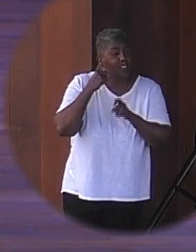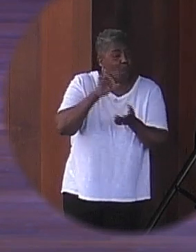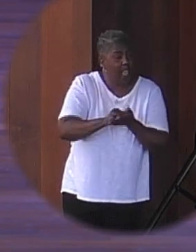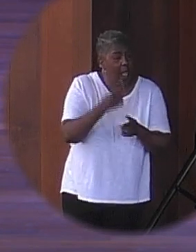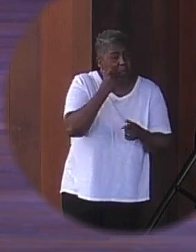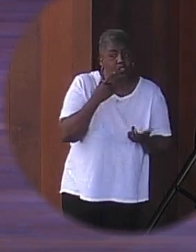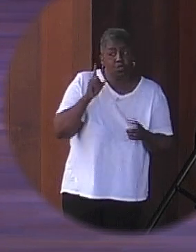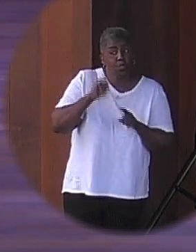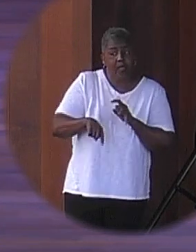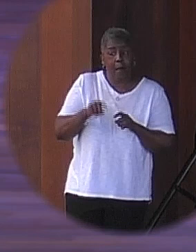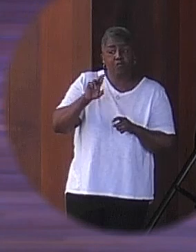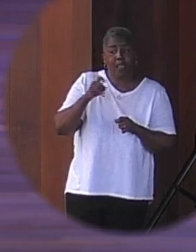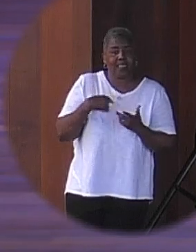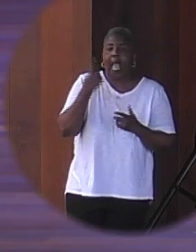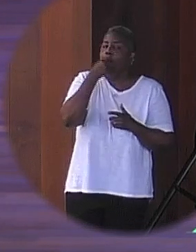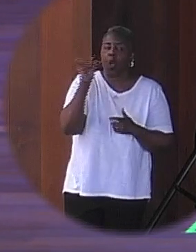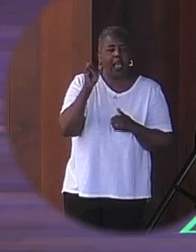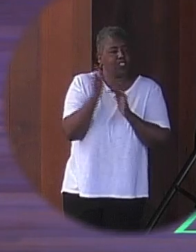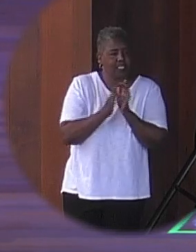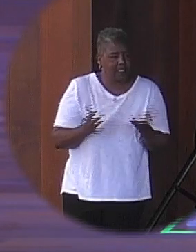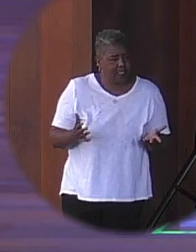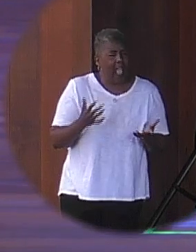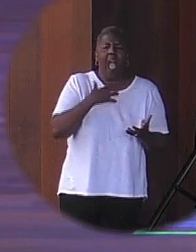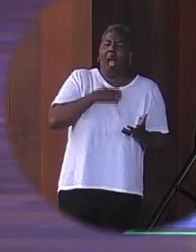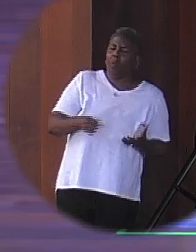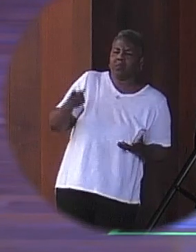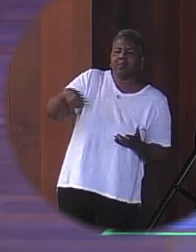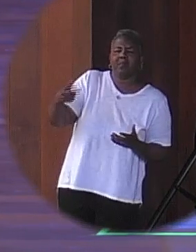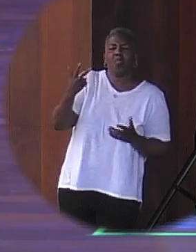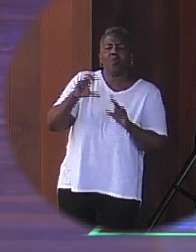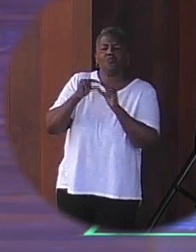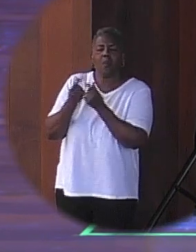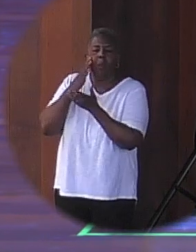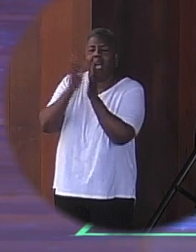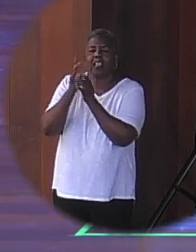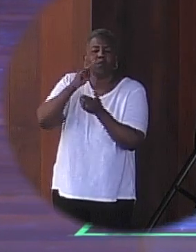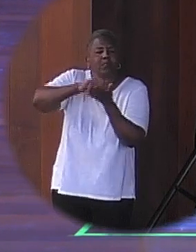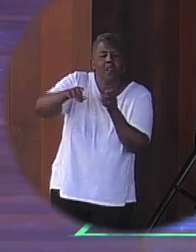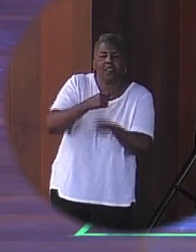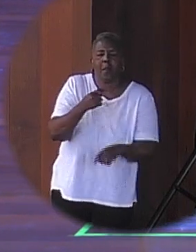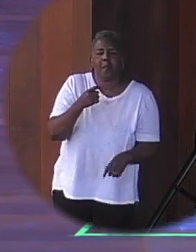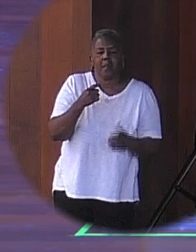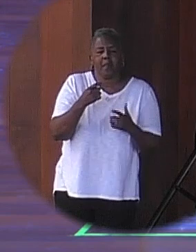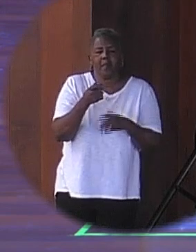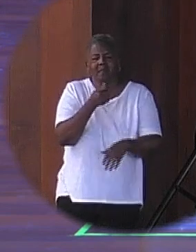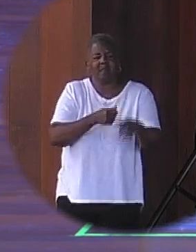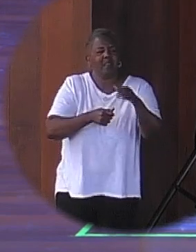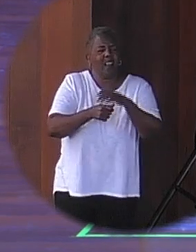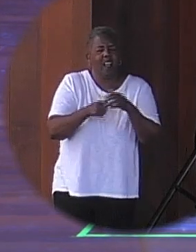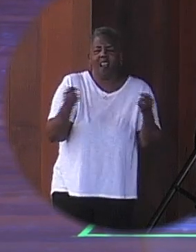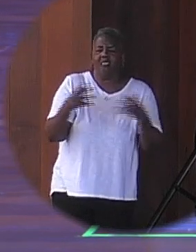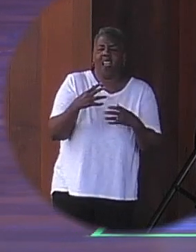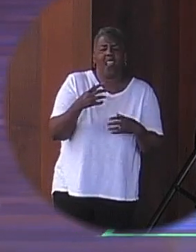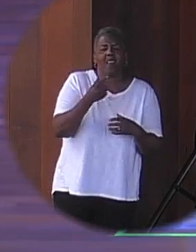Because you can't be racist and look like Jesus. I wish they'd ask for religious exemption from homophobia. Because you can't